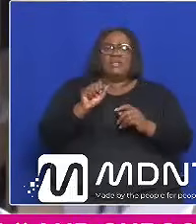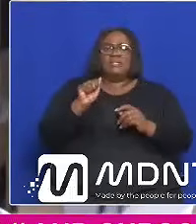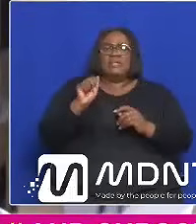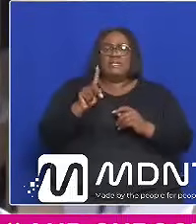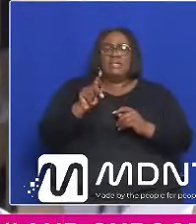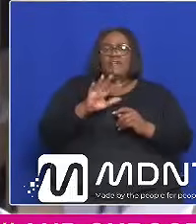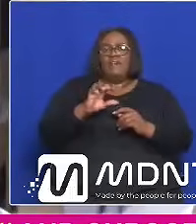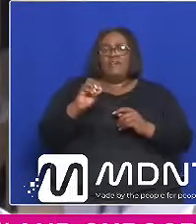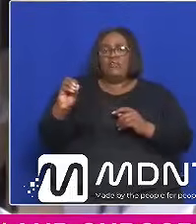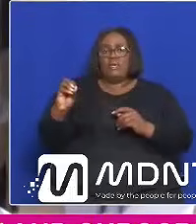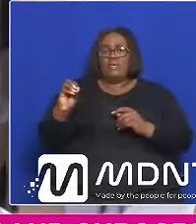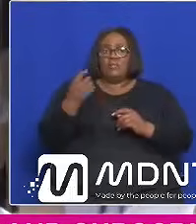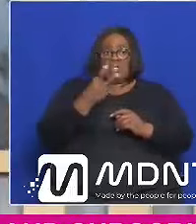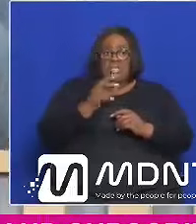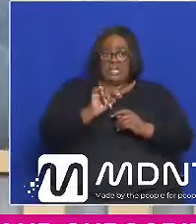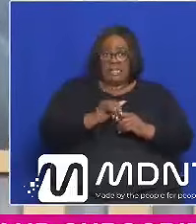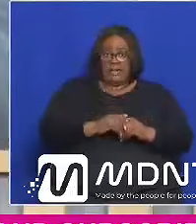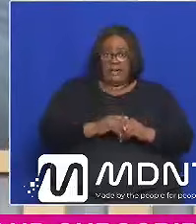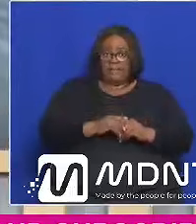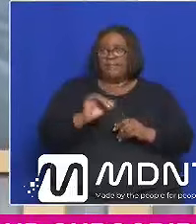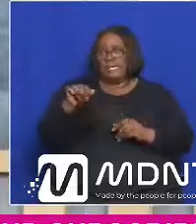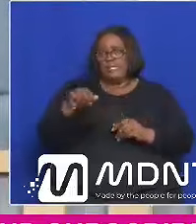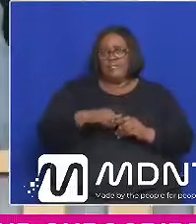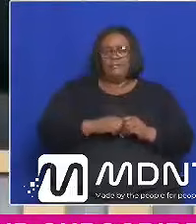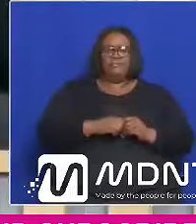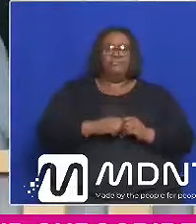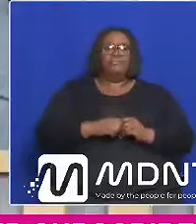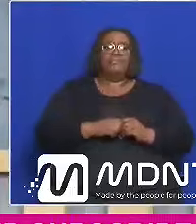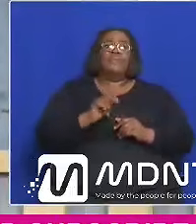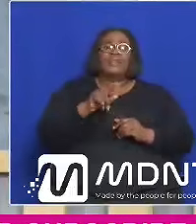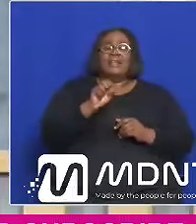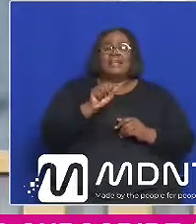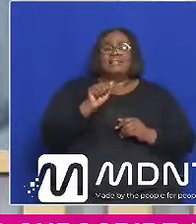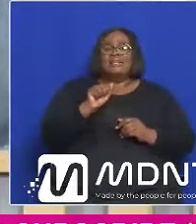You see that? Yes. And that SAD 500